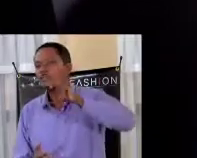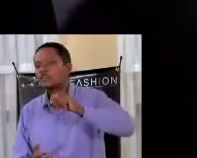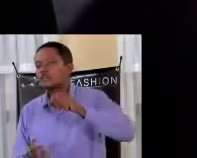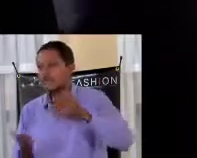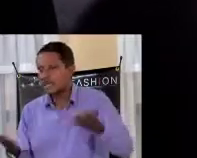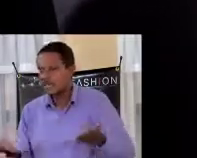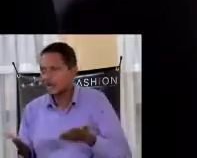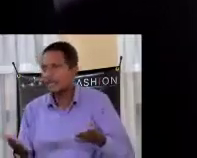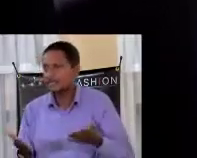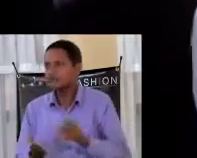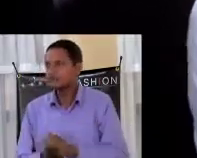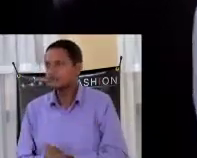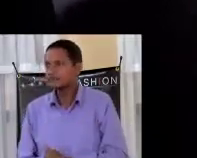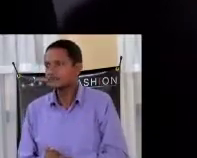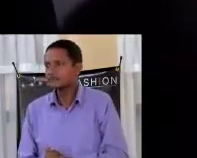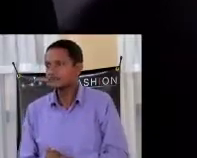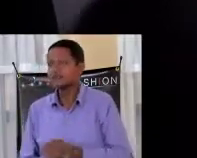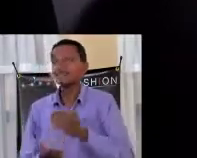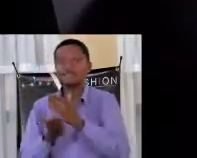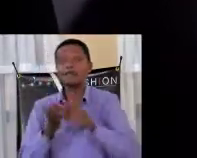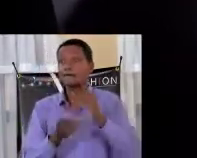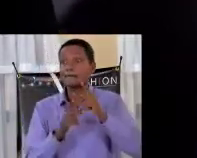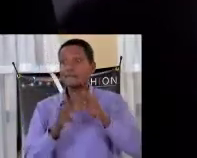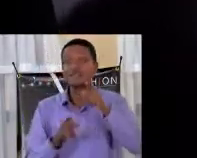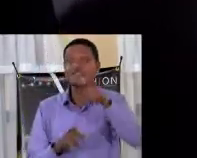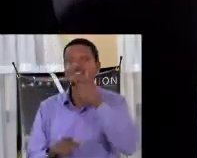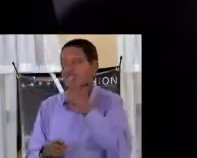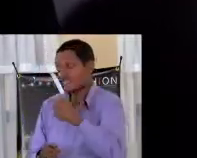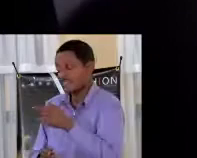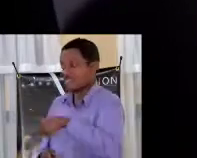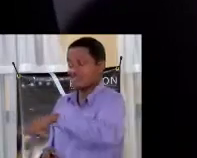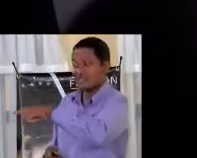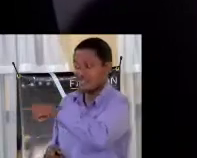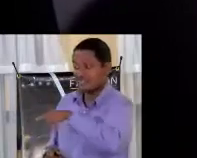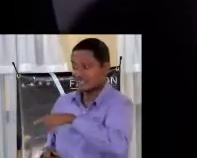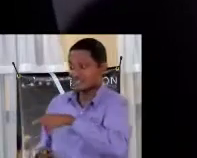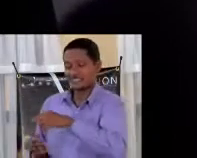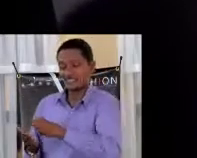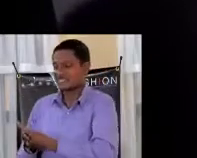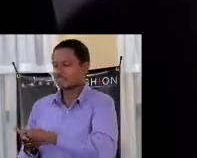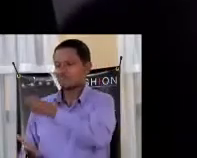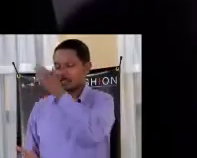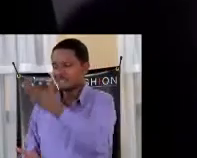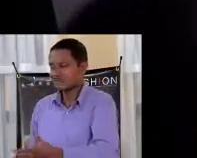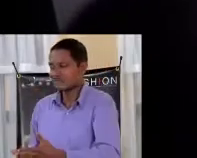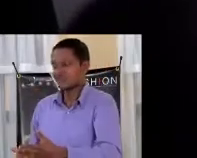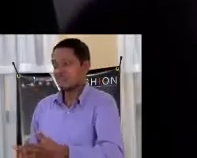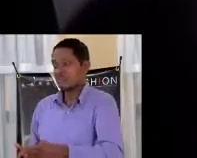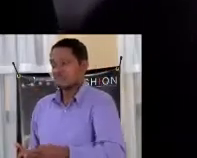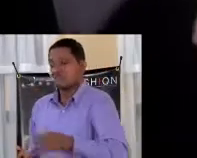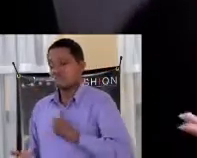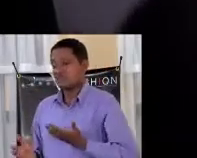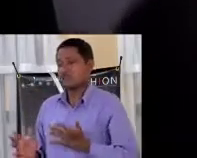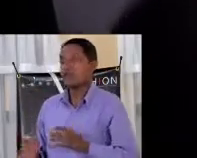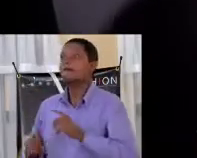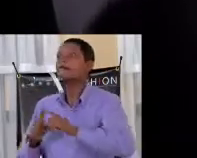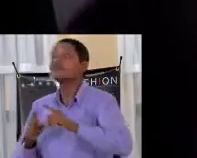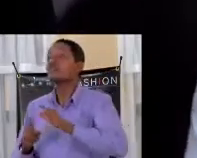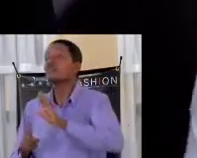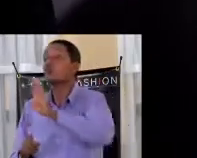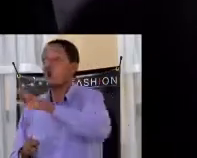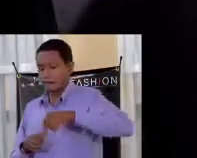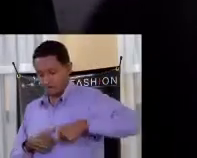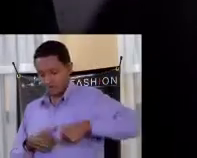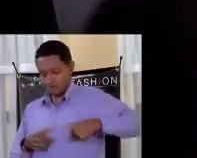supporting local, them too overpriced, blah, blah, blah. And majority of the time it's because they don't understand your brand. If they understand your story,